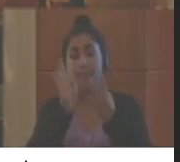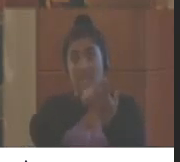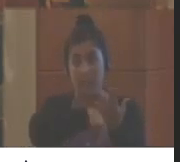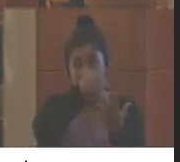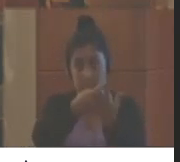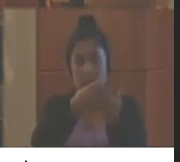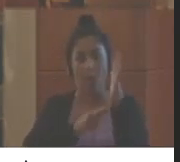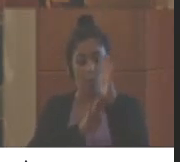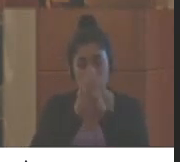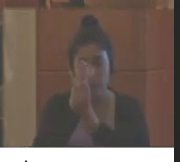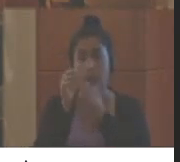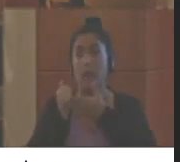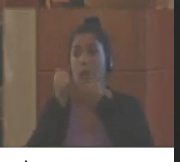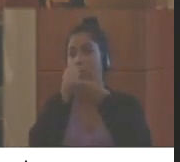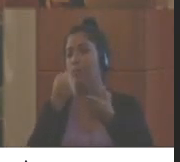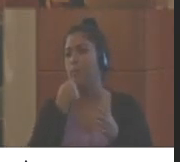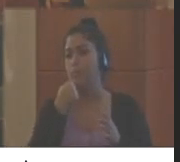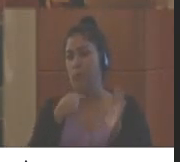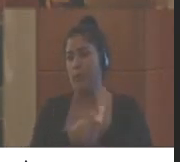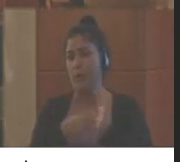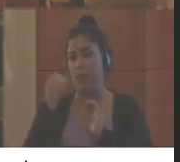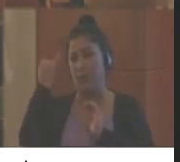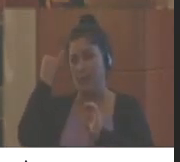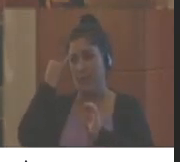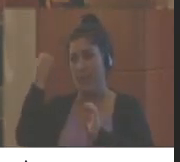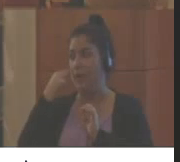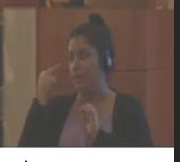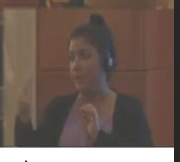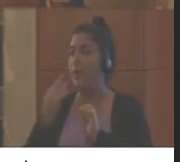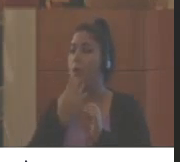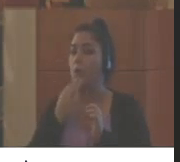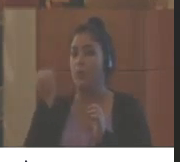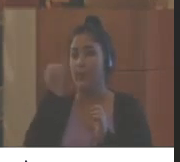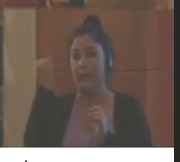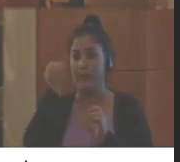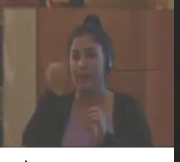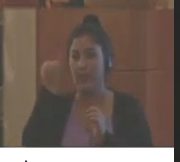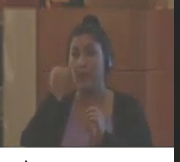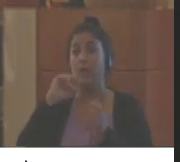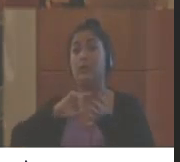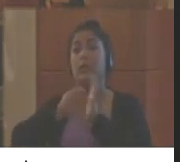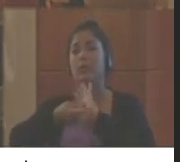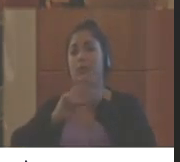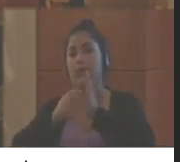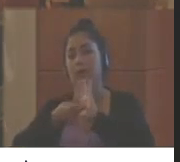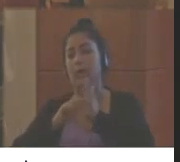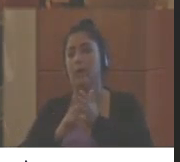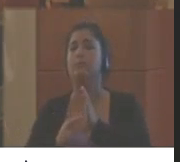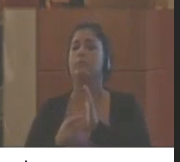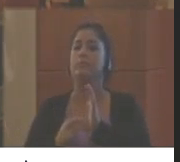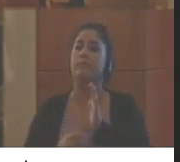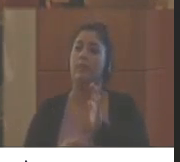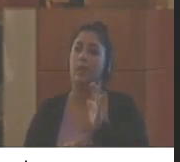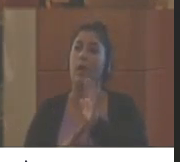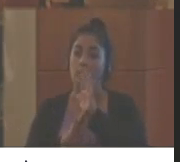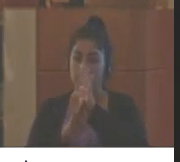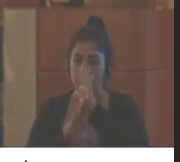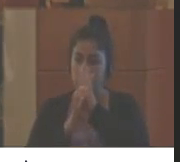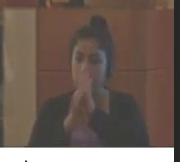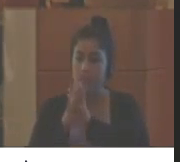the determination is something that not only the leaders of the country that they need to put out, but also